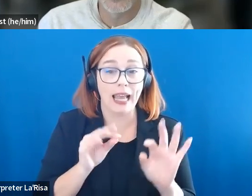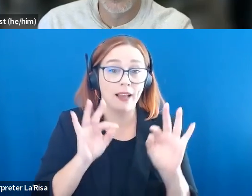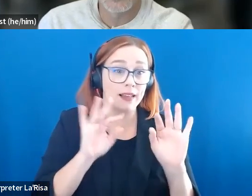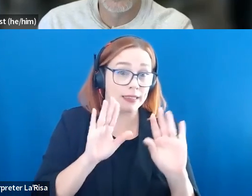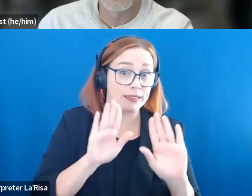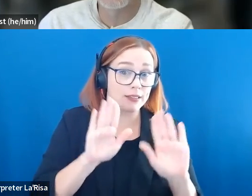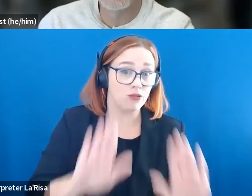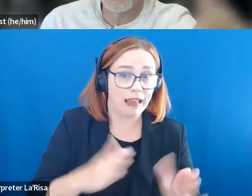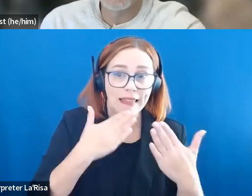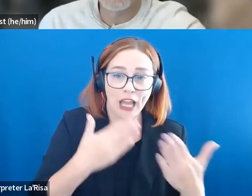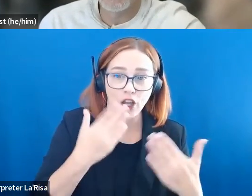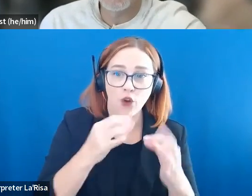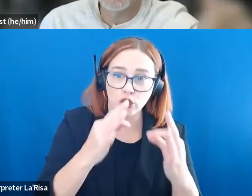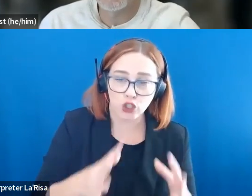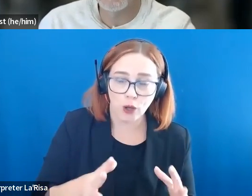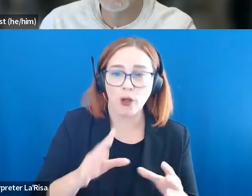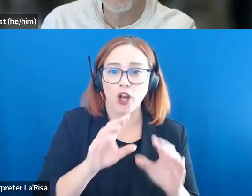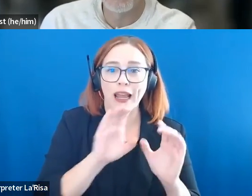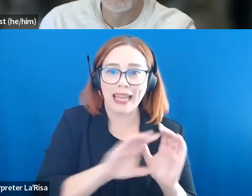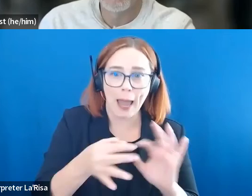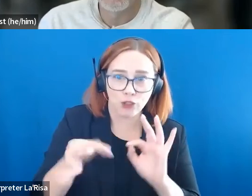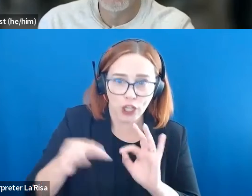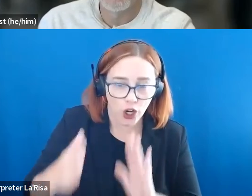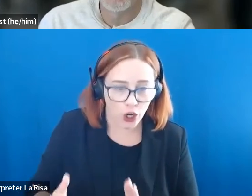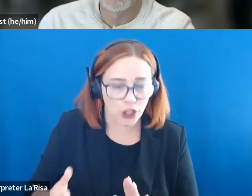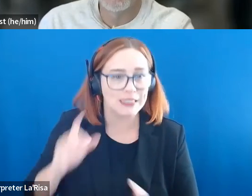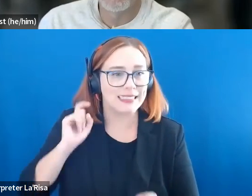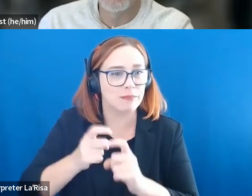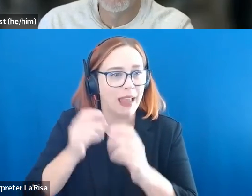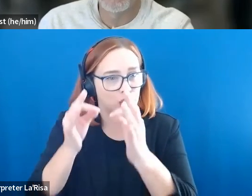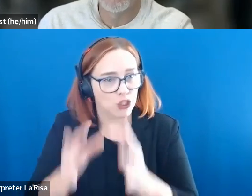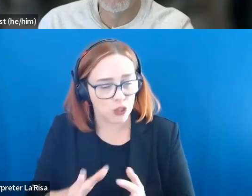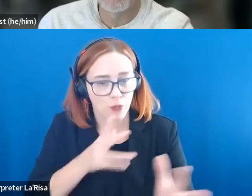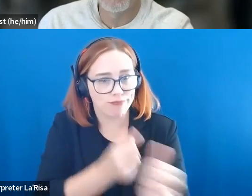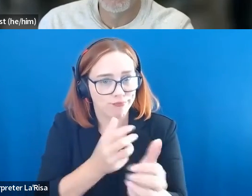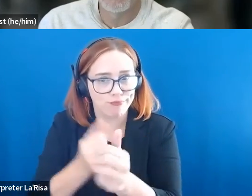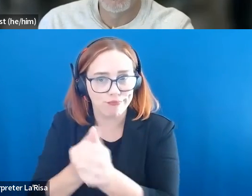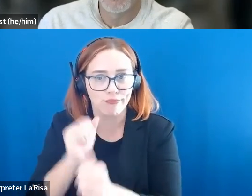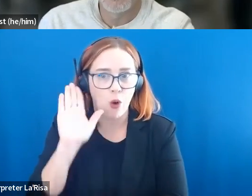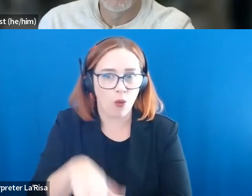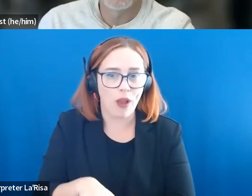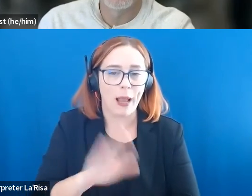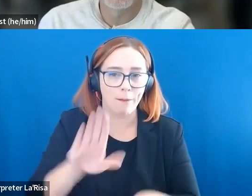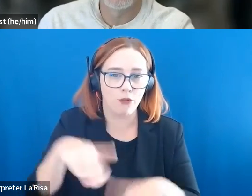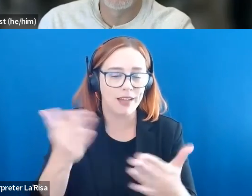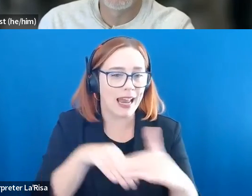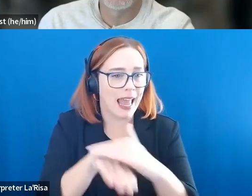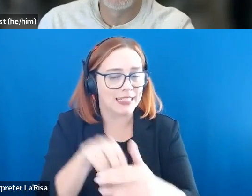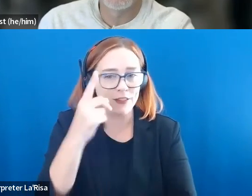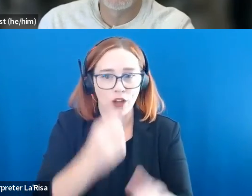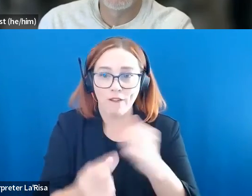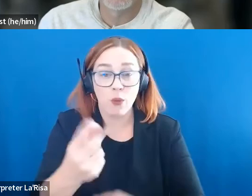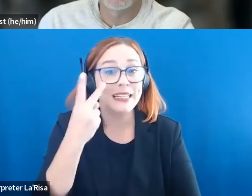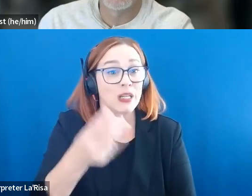interpreters and our captioners and our Spanish interpreters who kept up with us the whole time and providing access for everyone. We'll see each